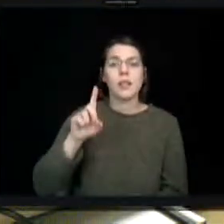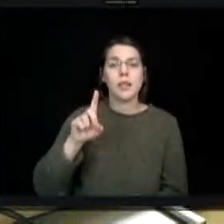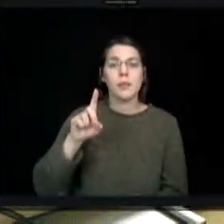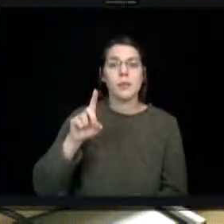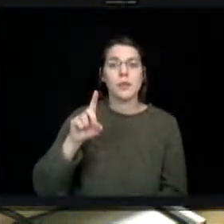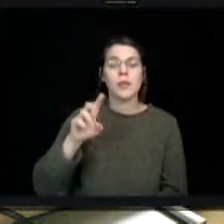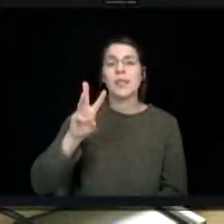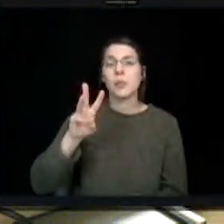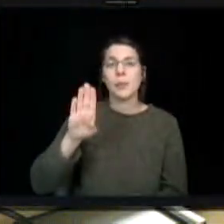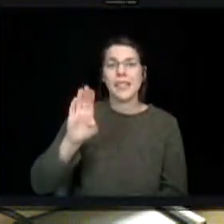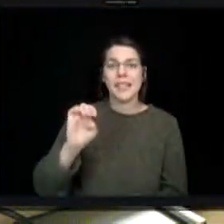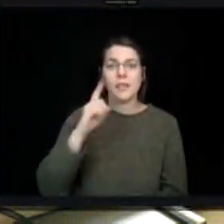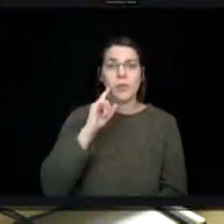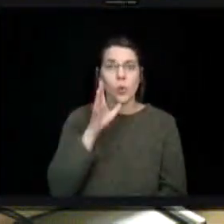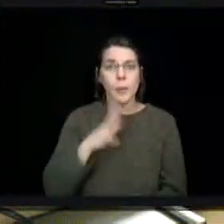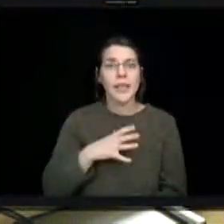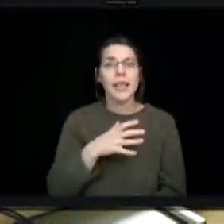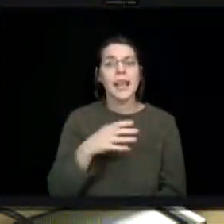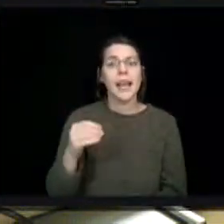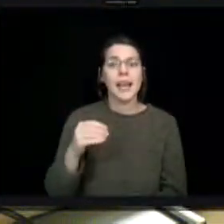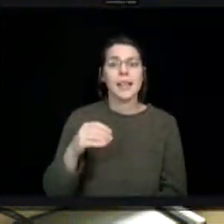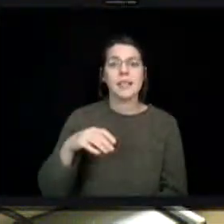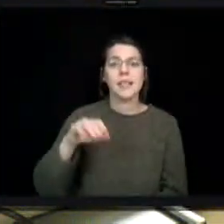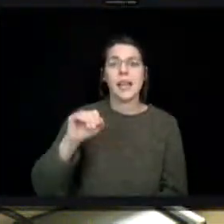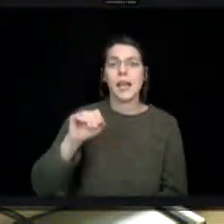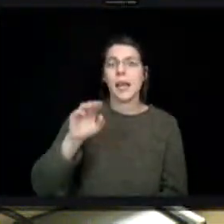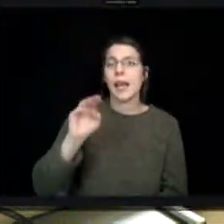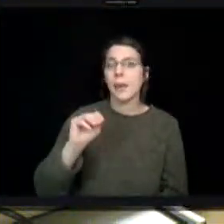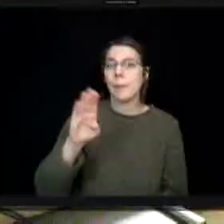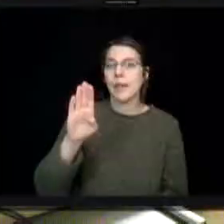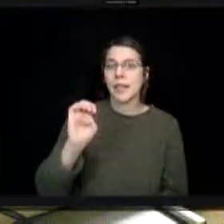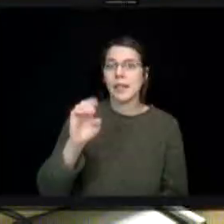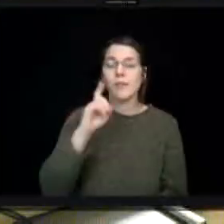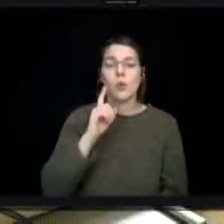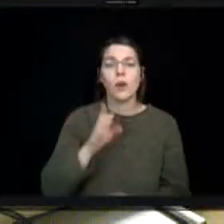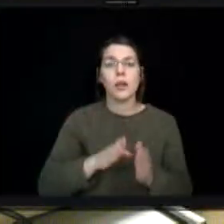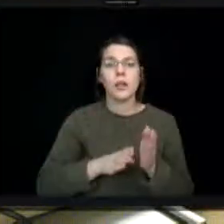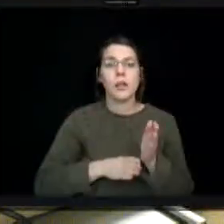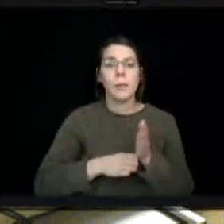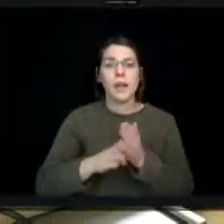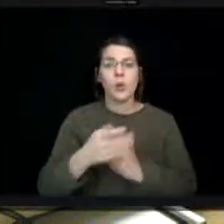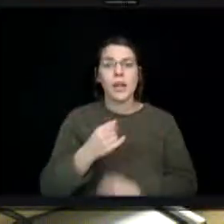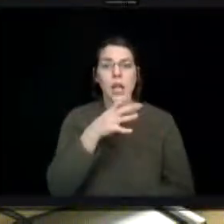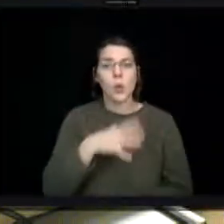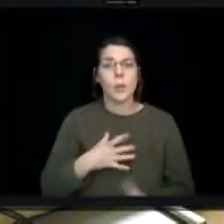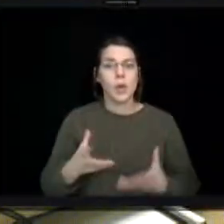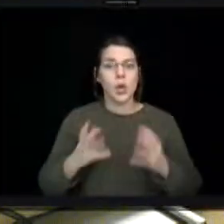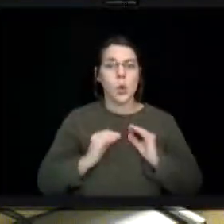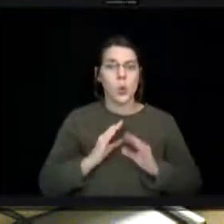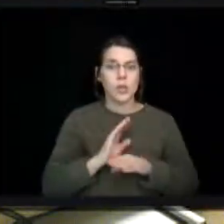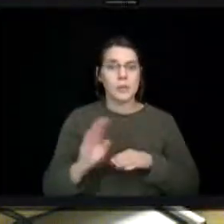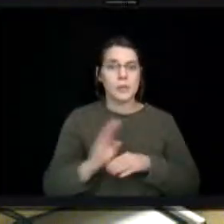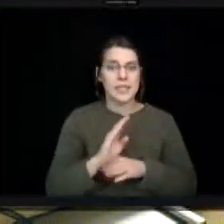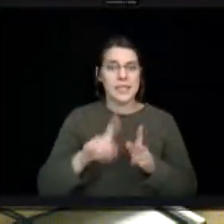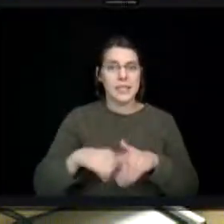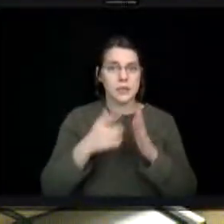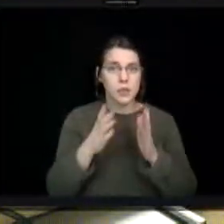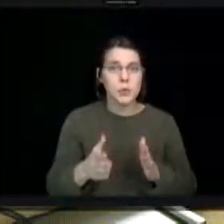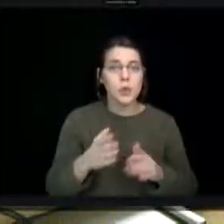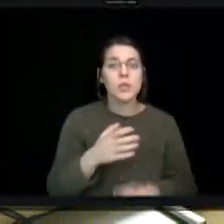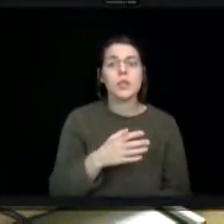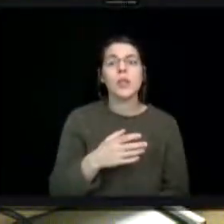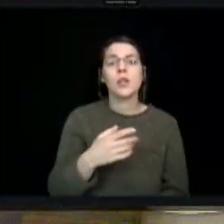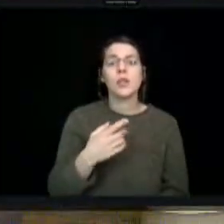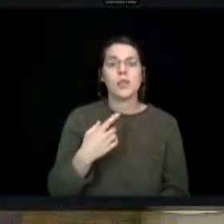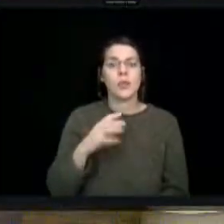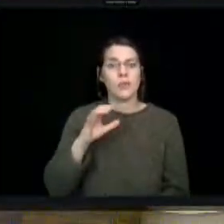MBE for minority business entrepreneurs. Those are the existing certifications that we can use to measure our work.